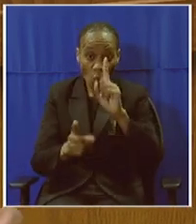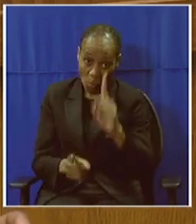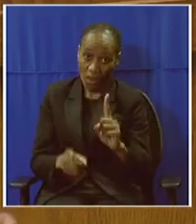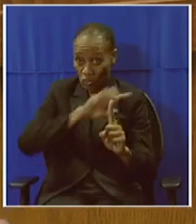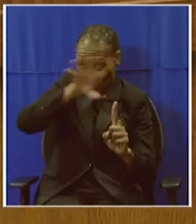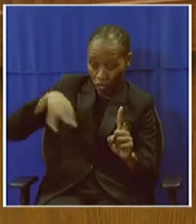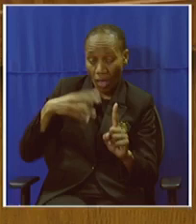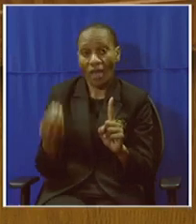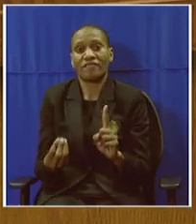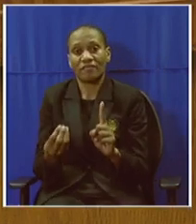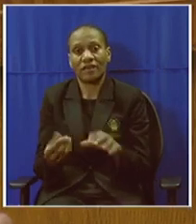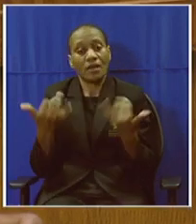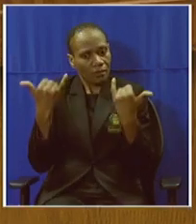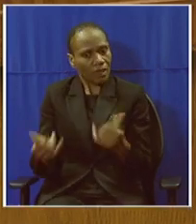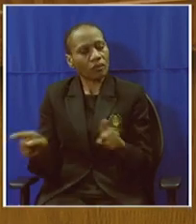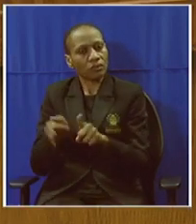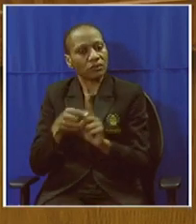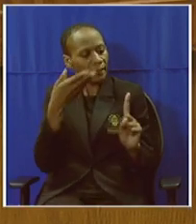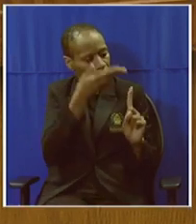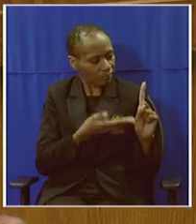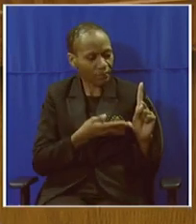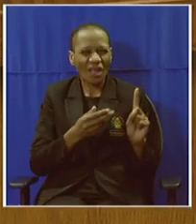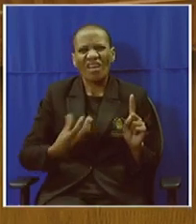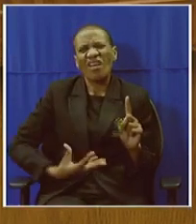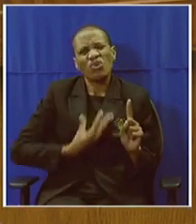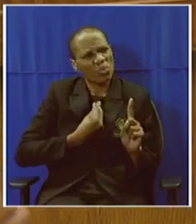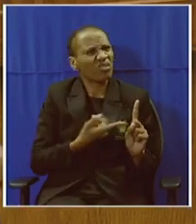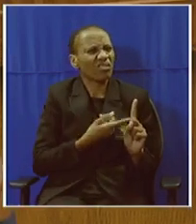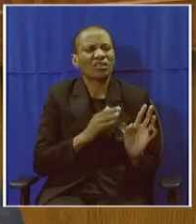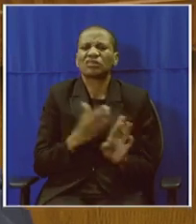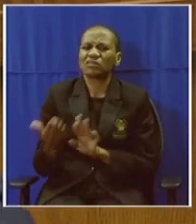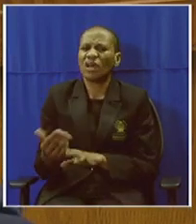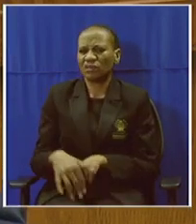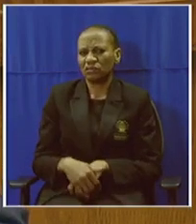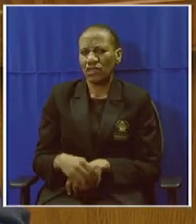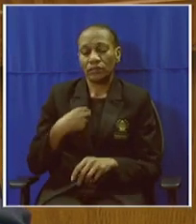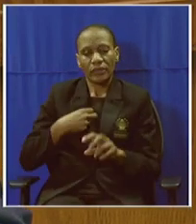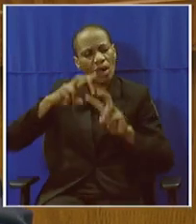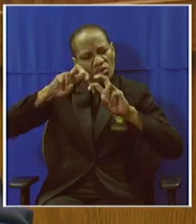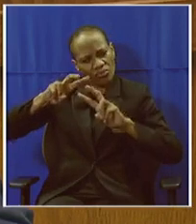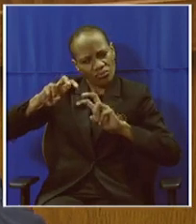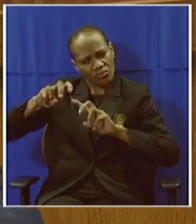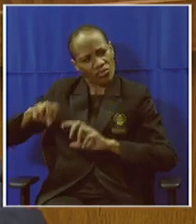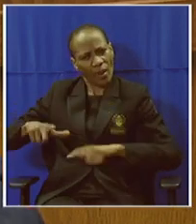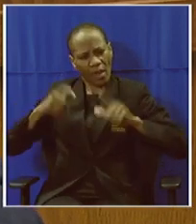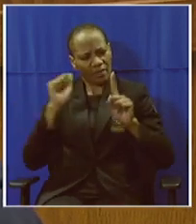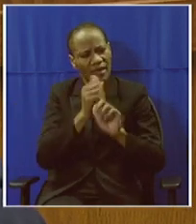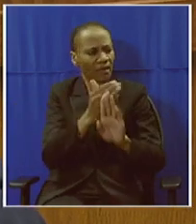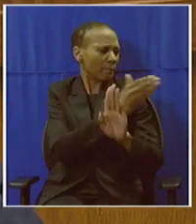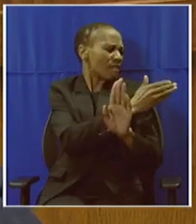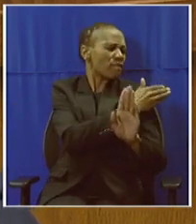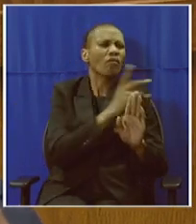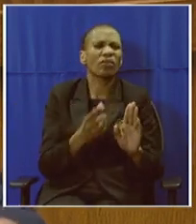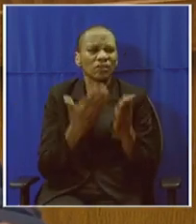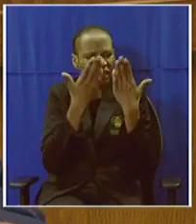She died at a very young age. I checked her past, saw what she